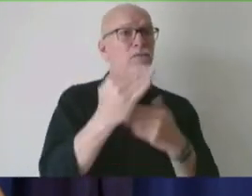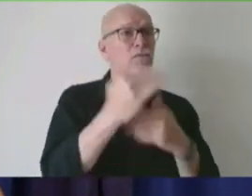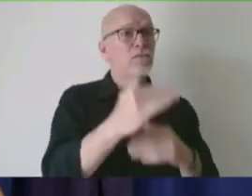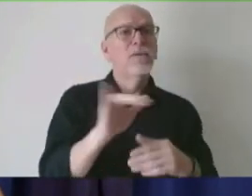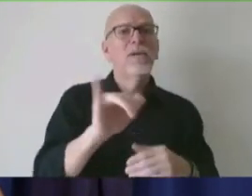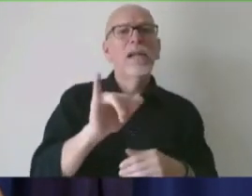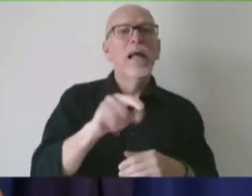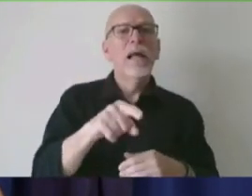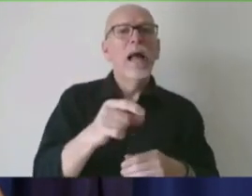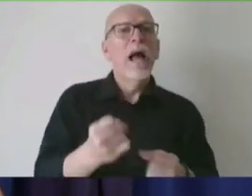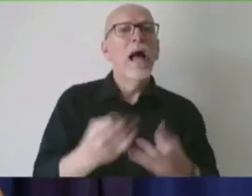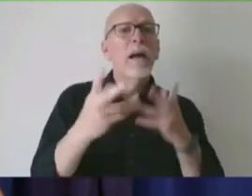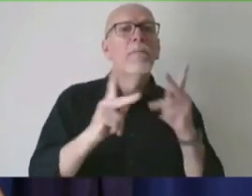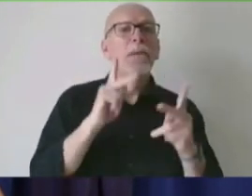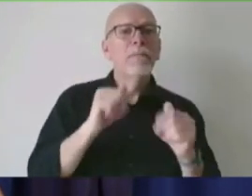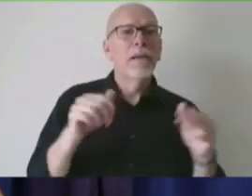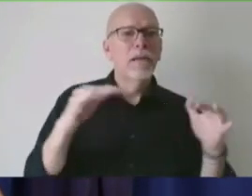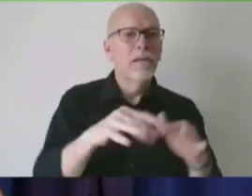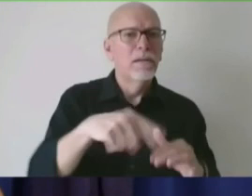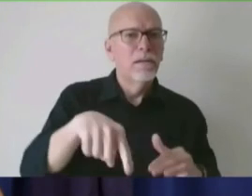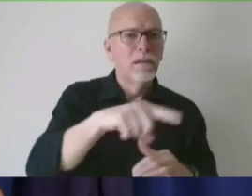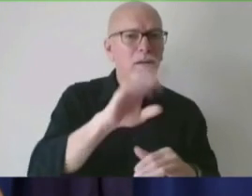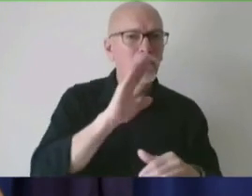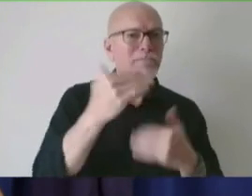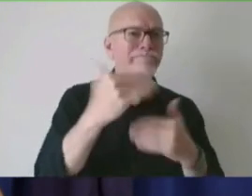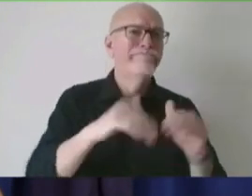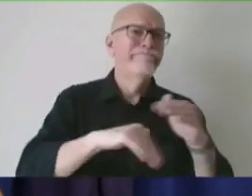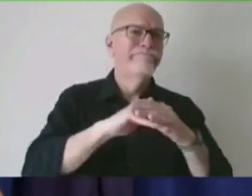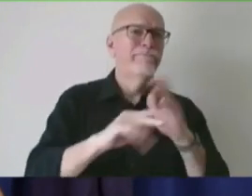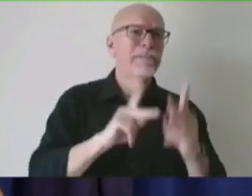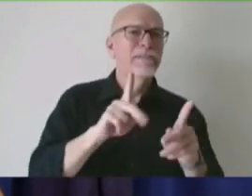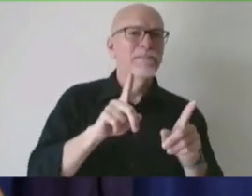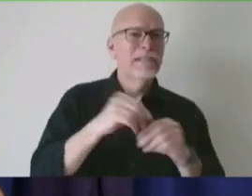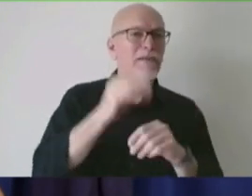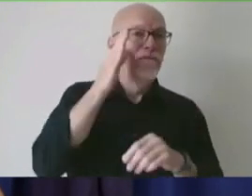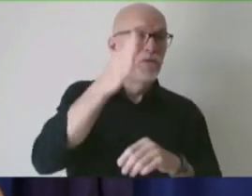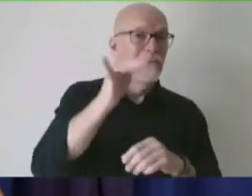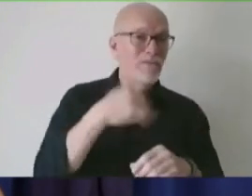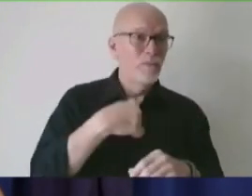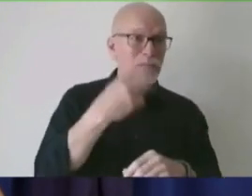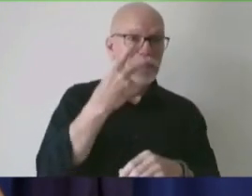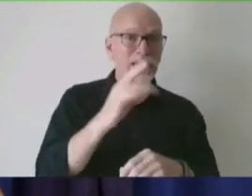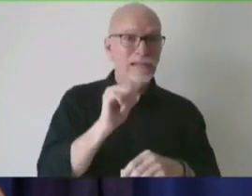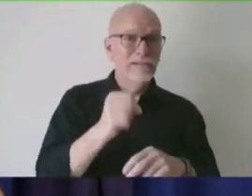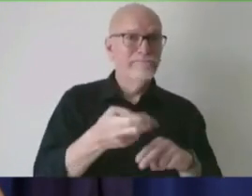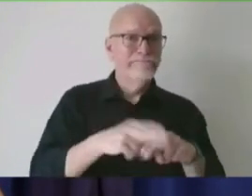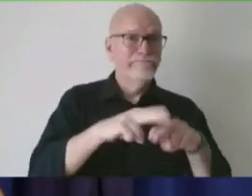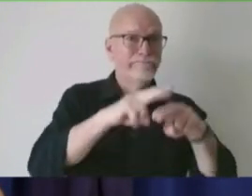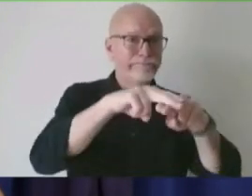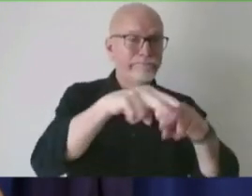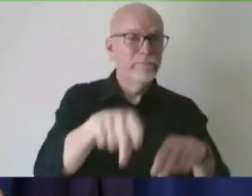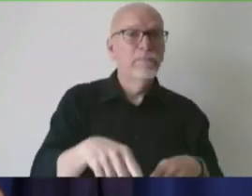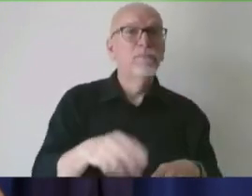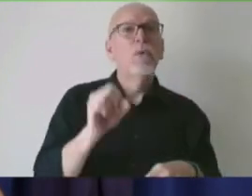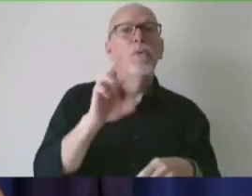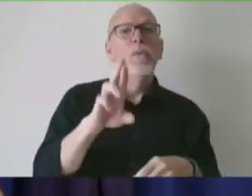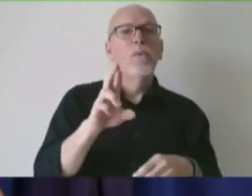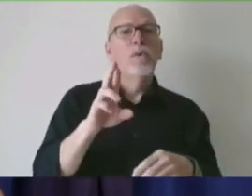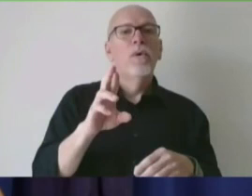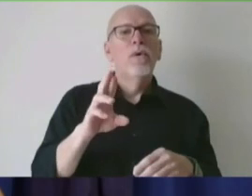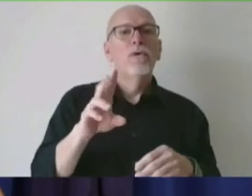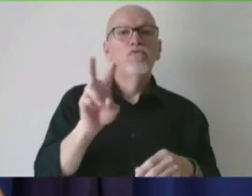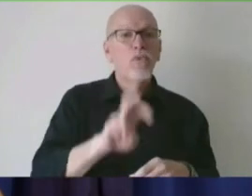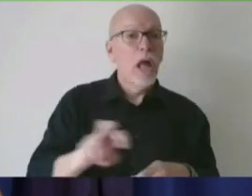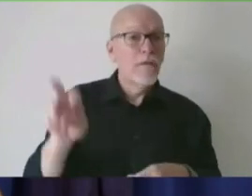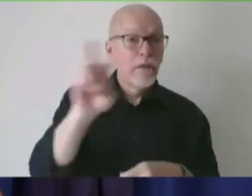capacity limits in the future as the case we see if these cases rise, or some